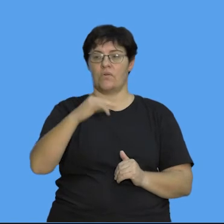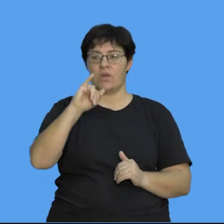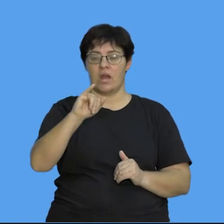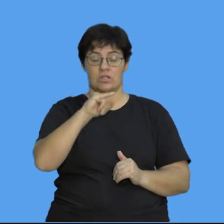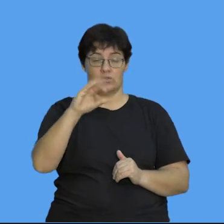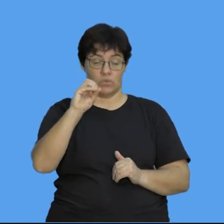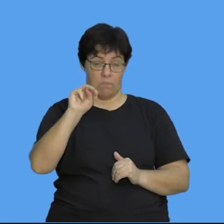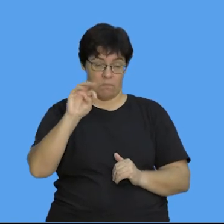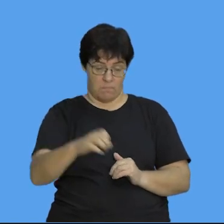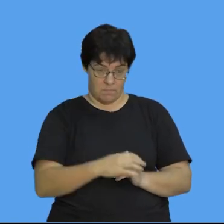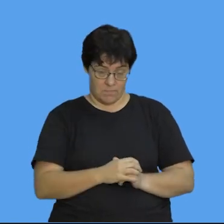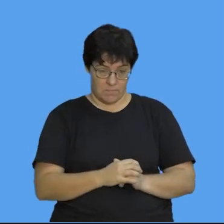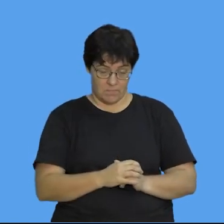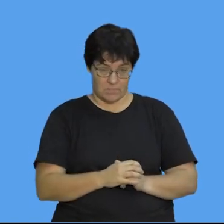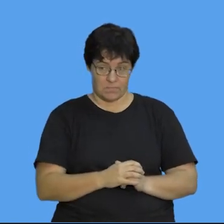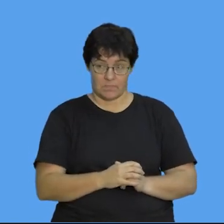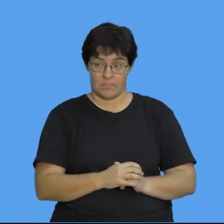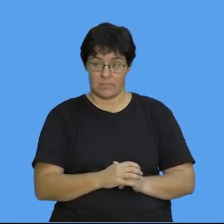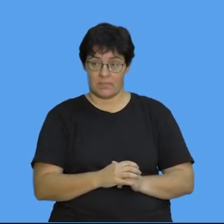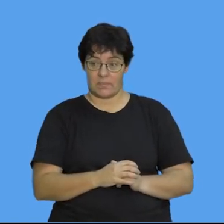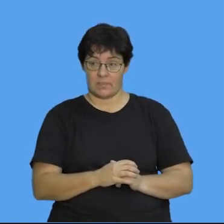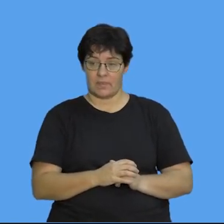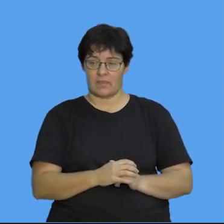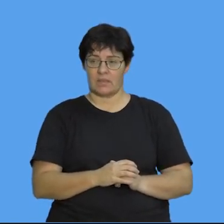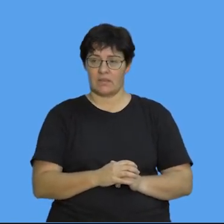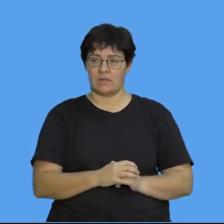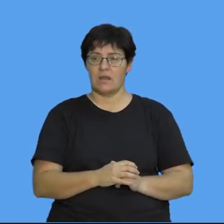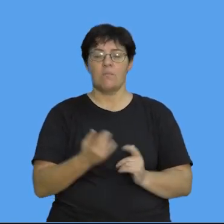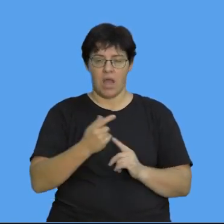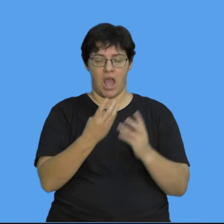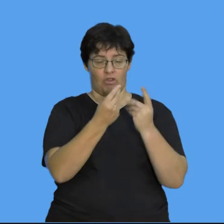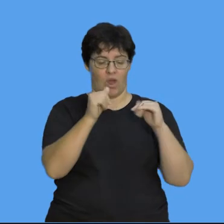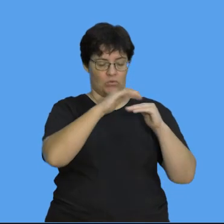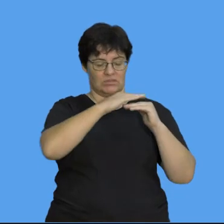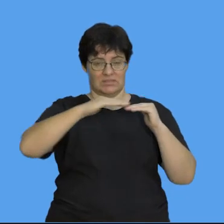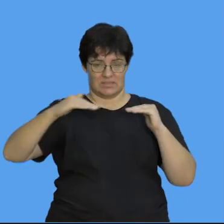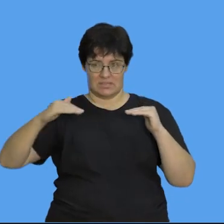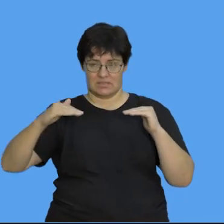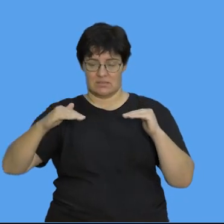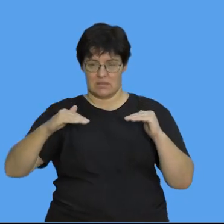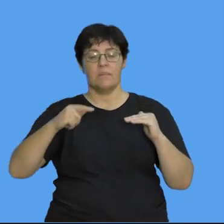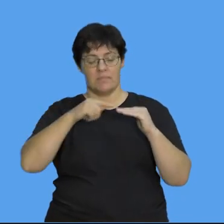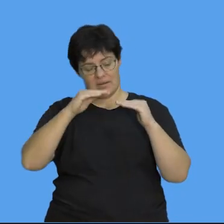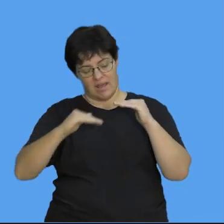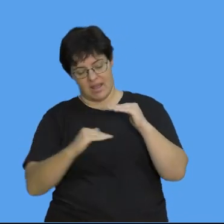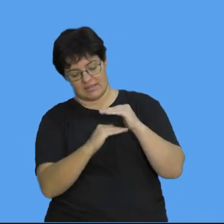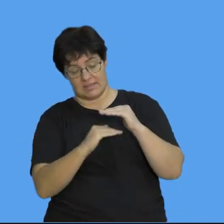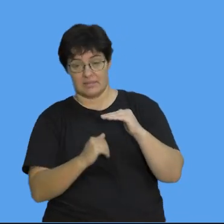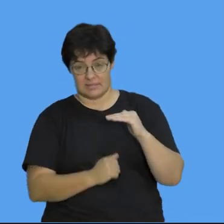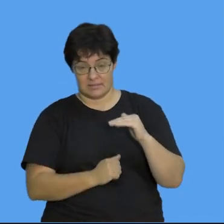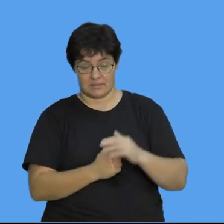rhizome. So the part number A, rhizome, because this would probably be the ground, and that is going to be